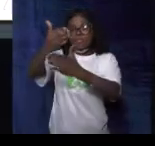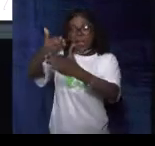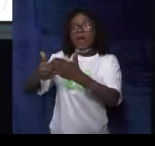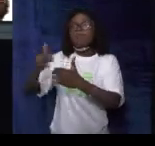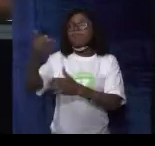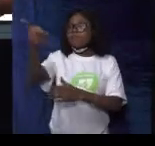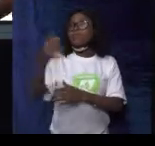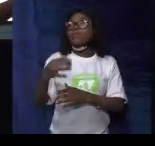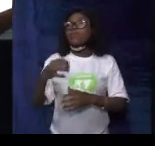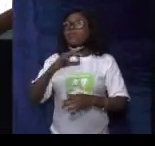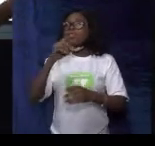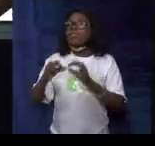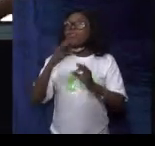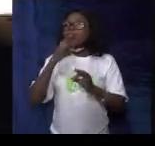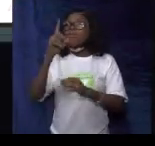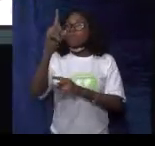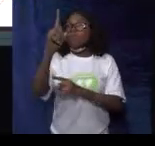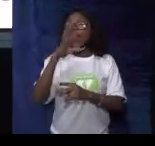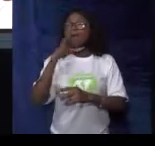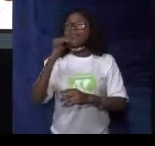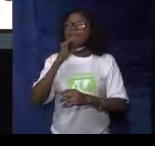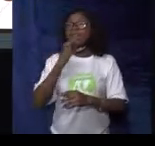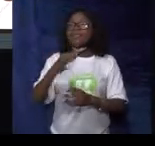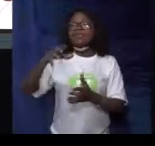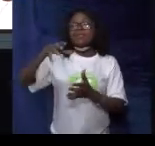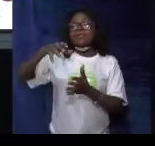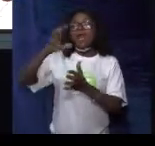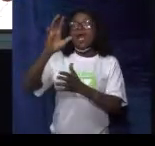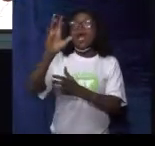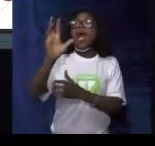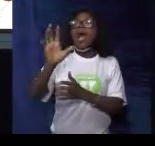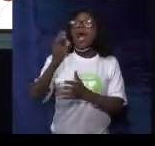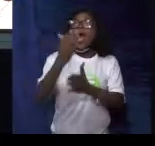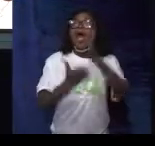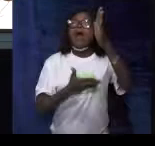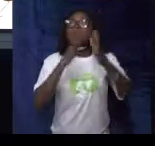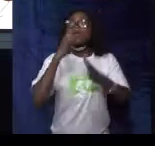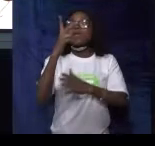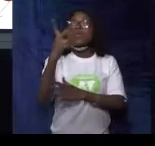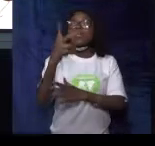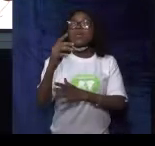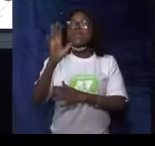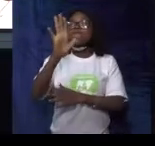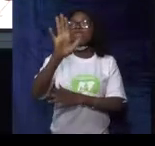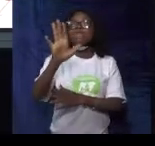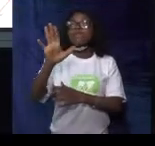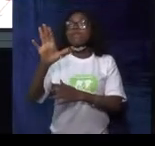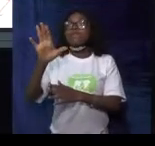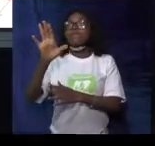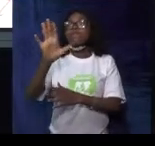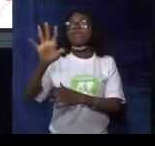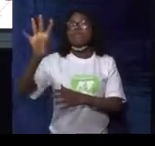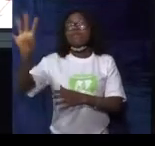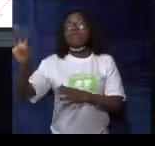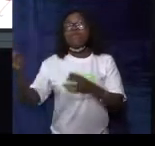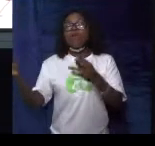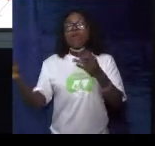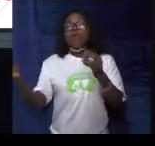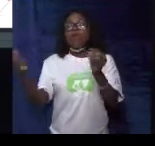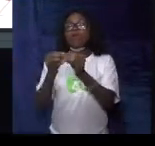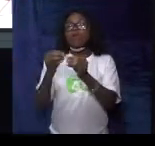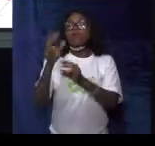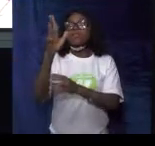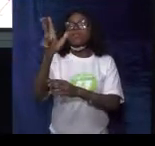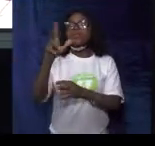have half of an image there, and if one image is 6 cupcakes, half will be 3 cupcakes. So 57 plus